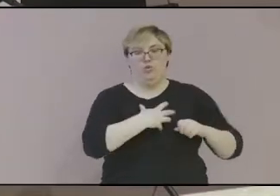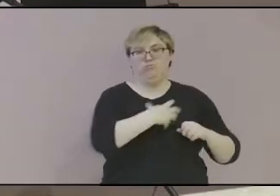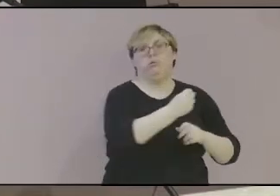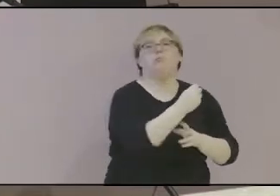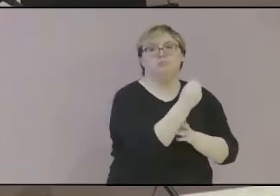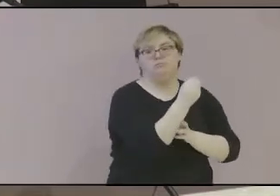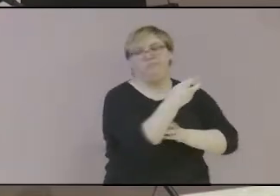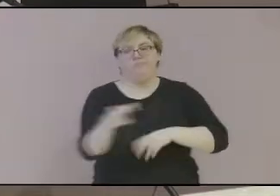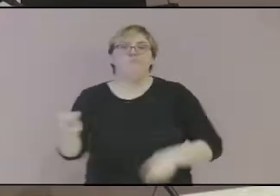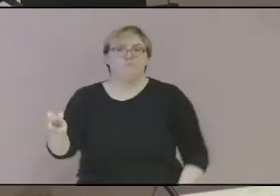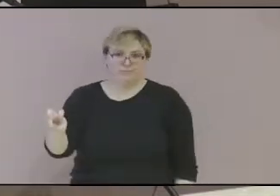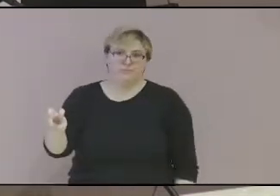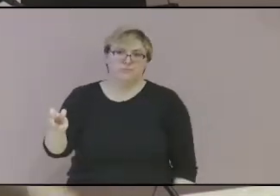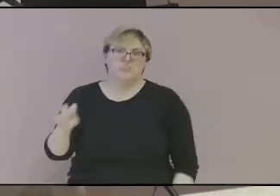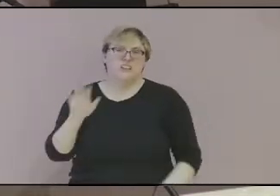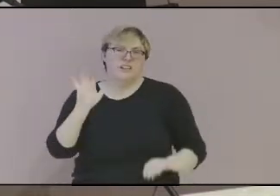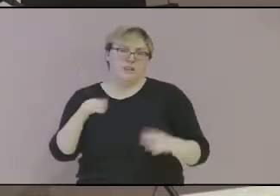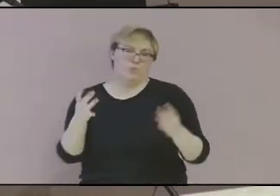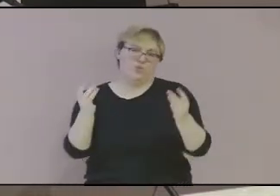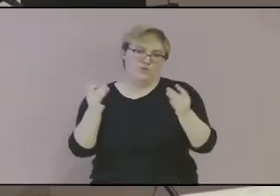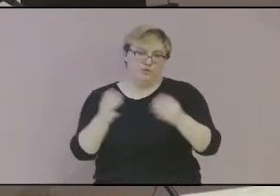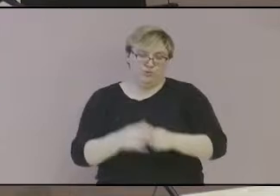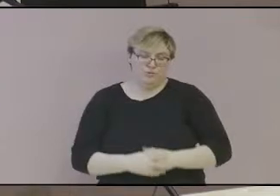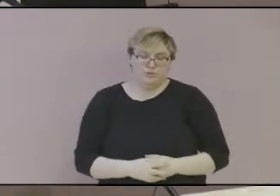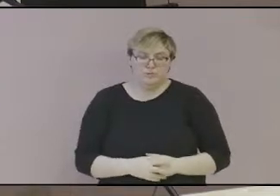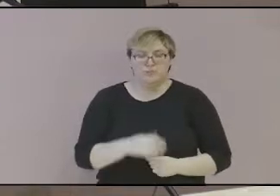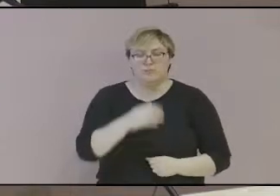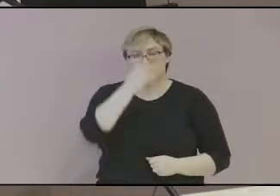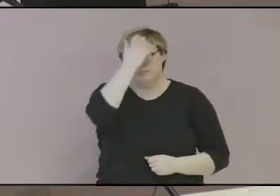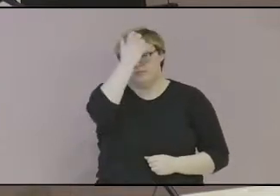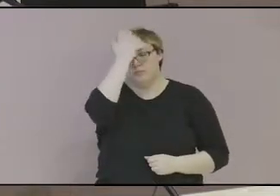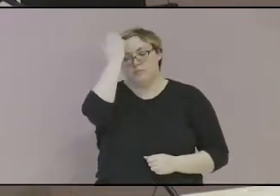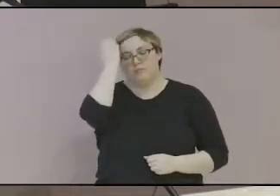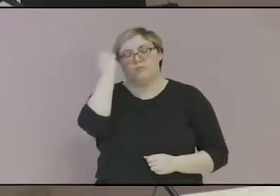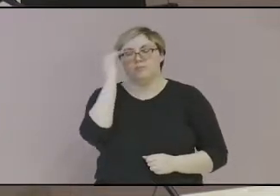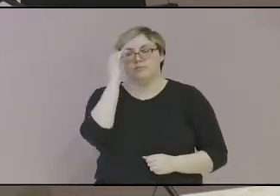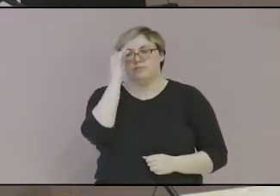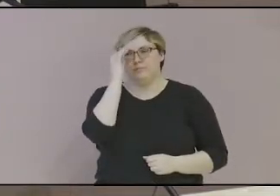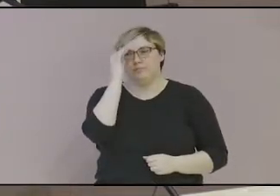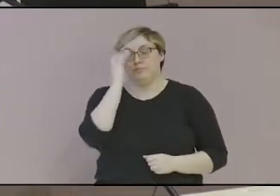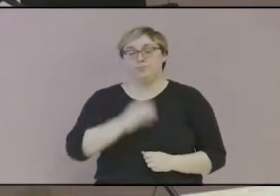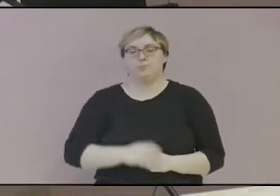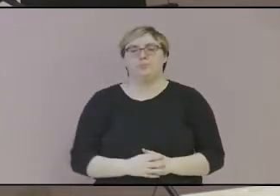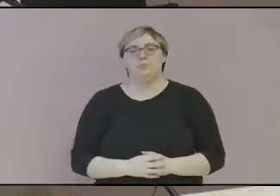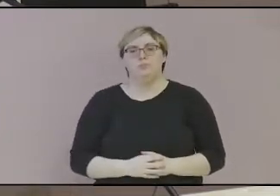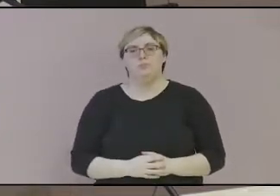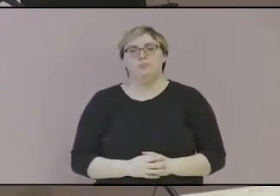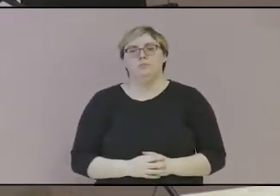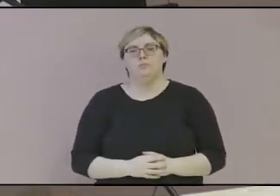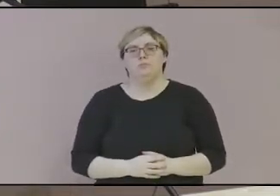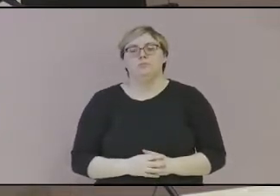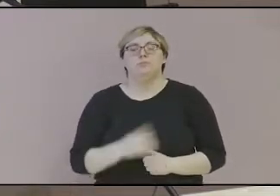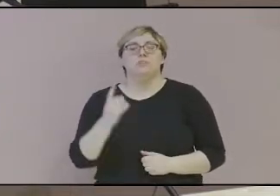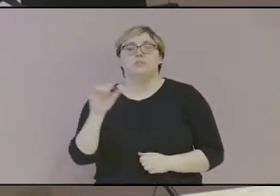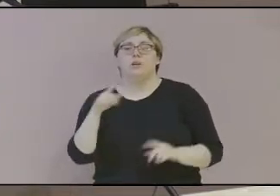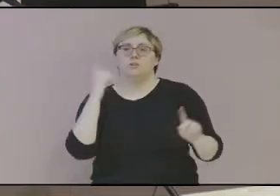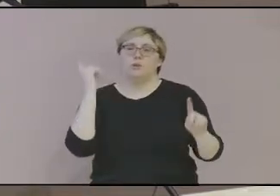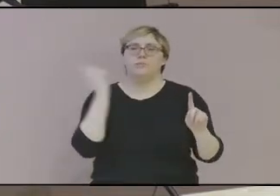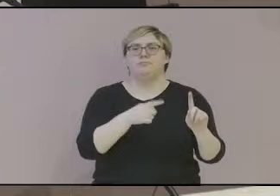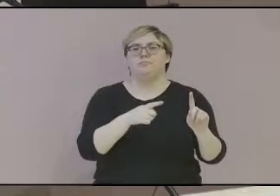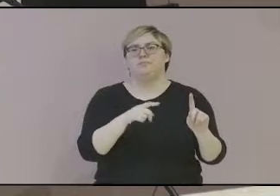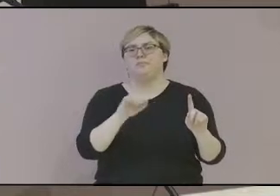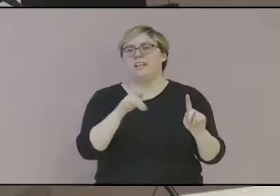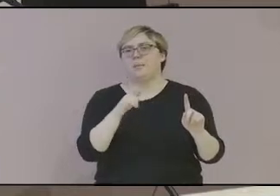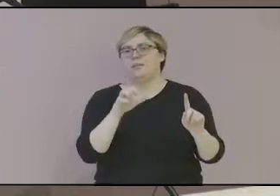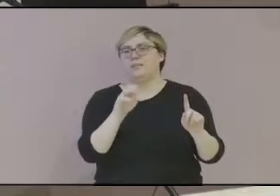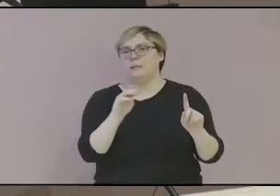One participant in the 2006 meeting pointed out the potential ableism of employing SOFA scoring in a repeat pattern at all because,